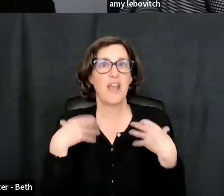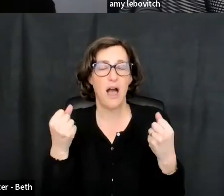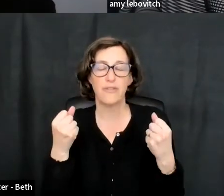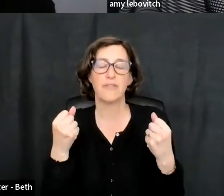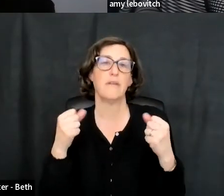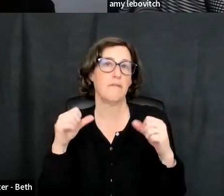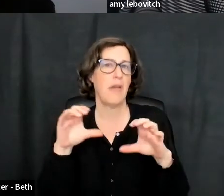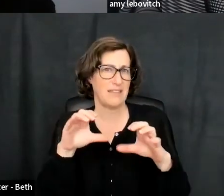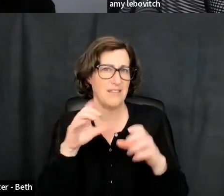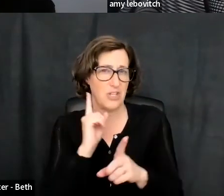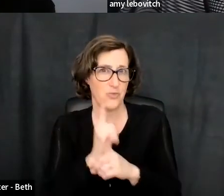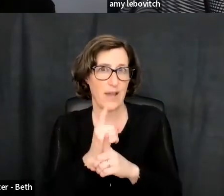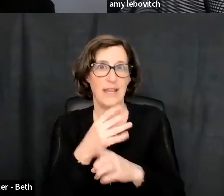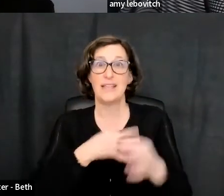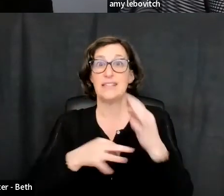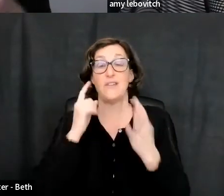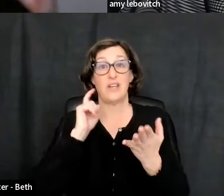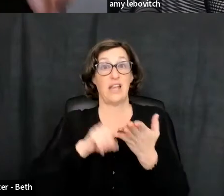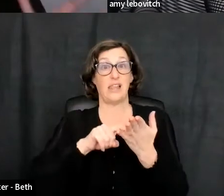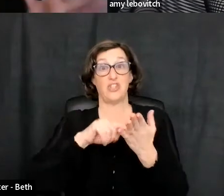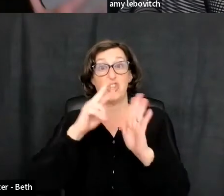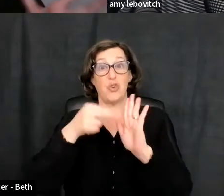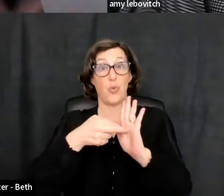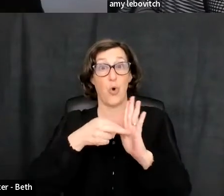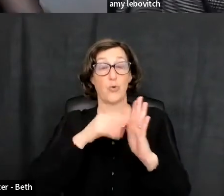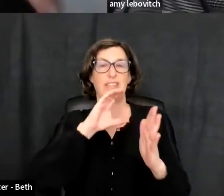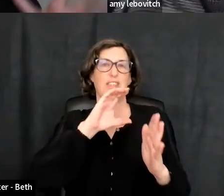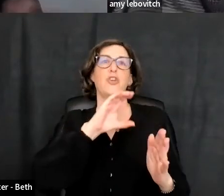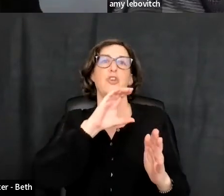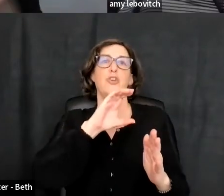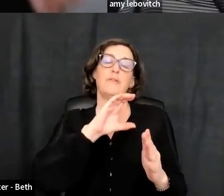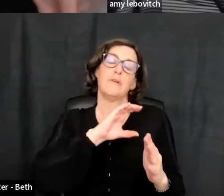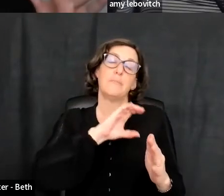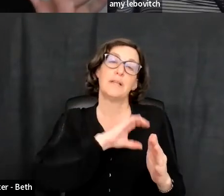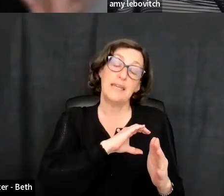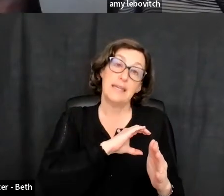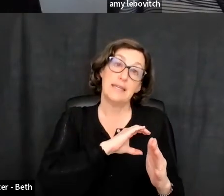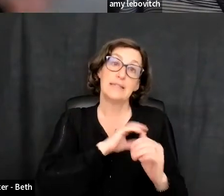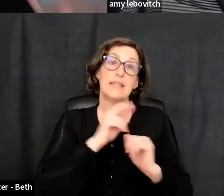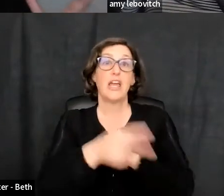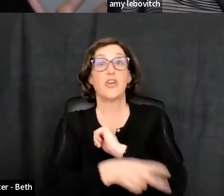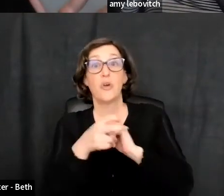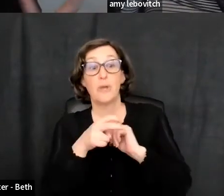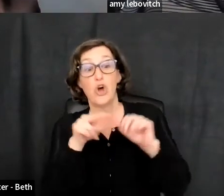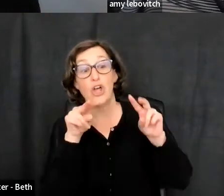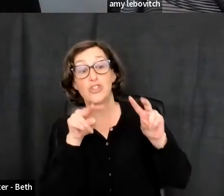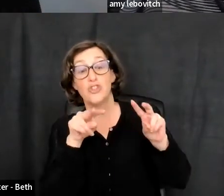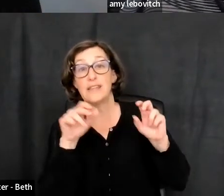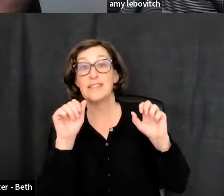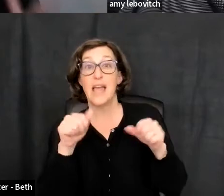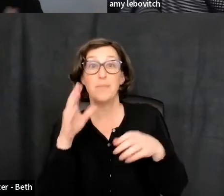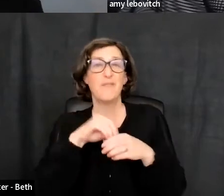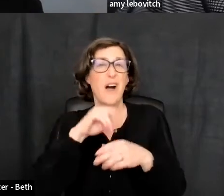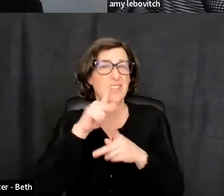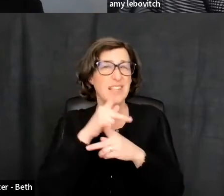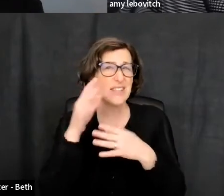right? Rather than acknowledging the role that the criminal apparatus and policing and surveillance can actually play in the kinds of choices